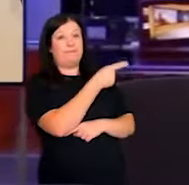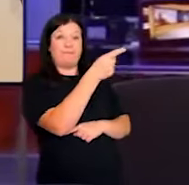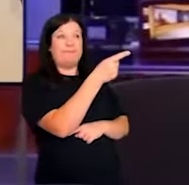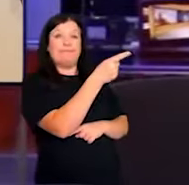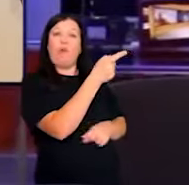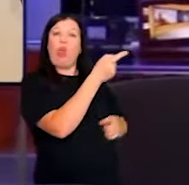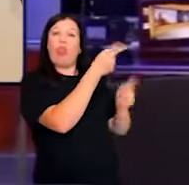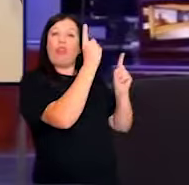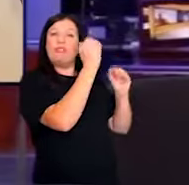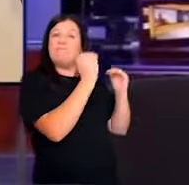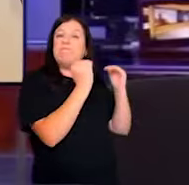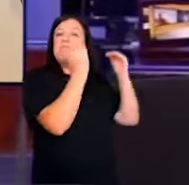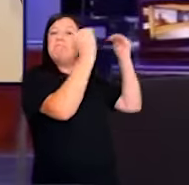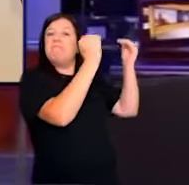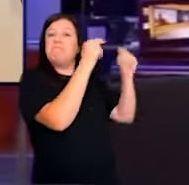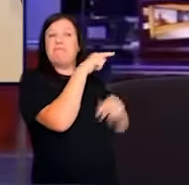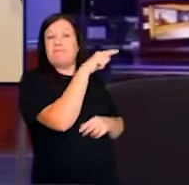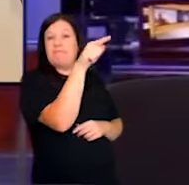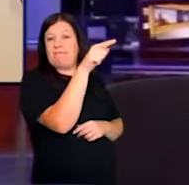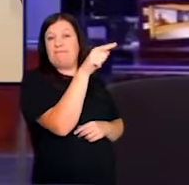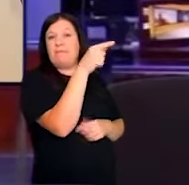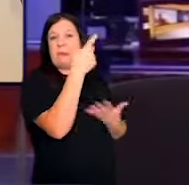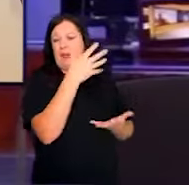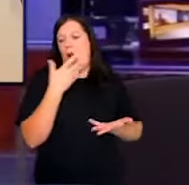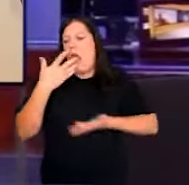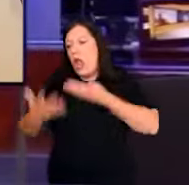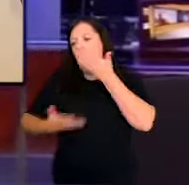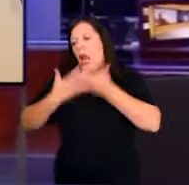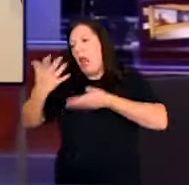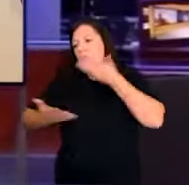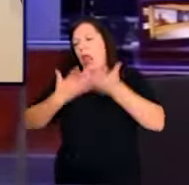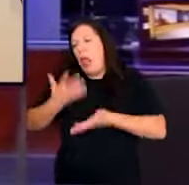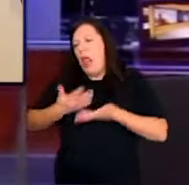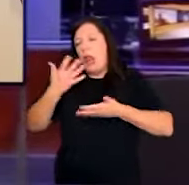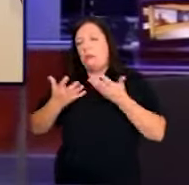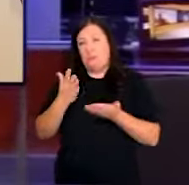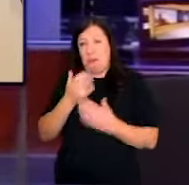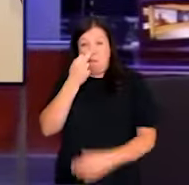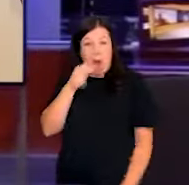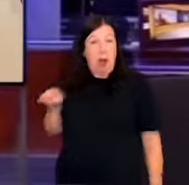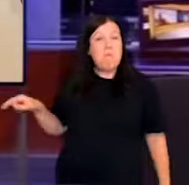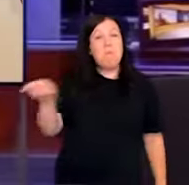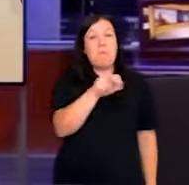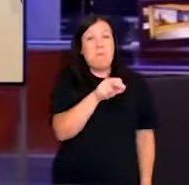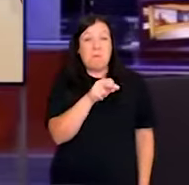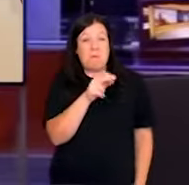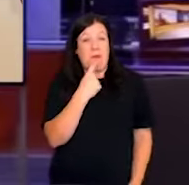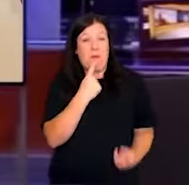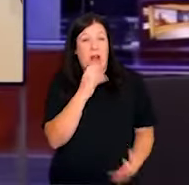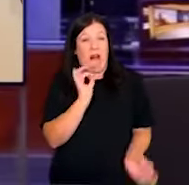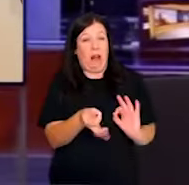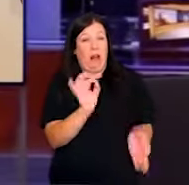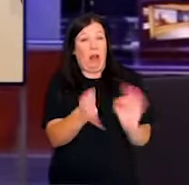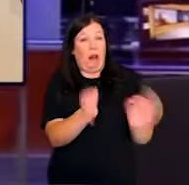of authority who have the audacity to stand before us and blatantly lie and cheat their way through this